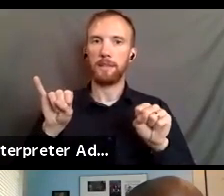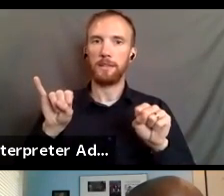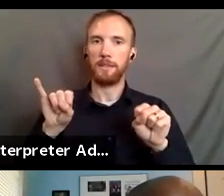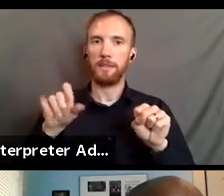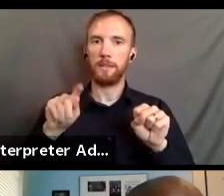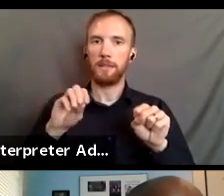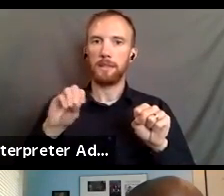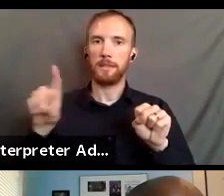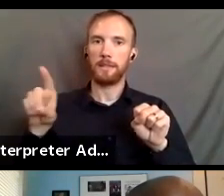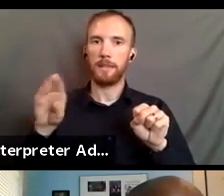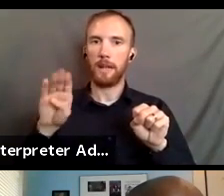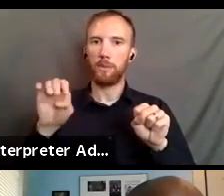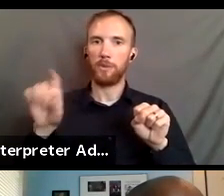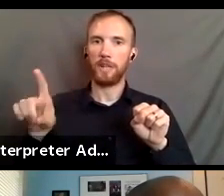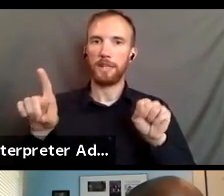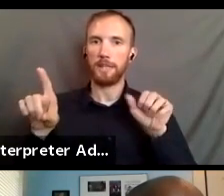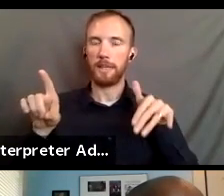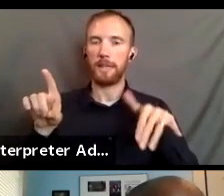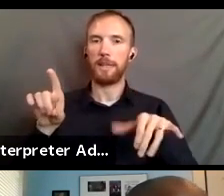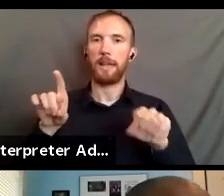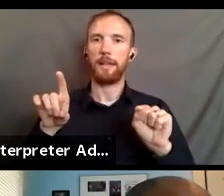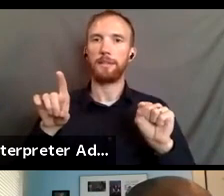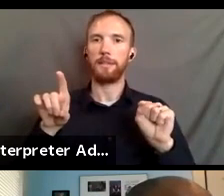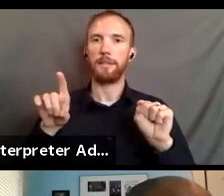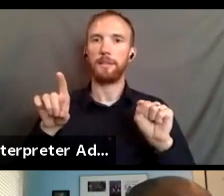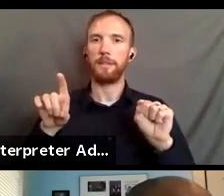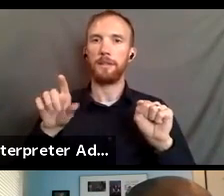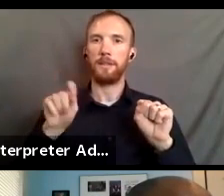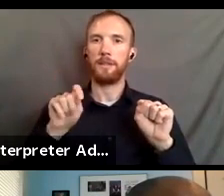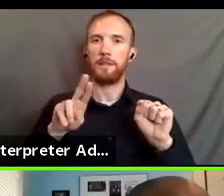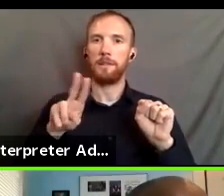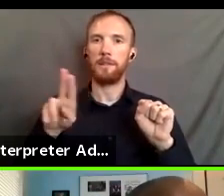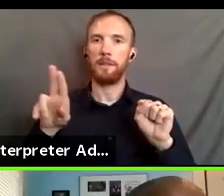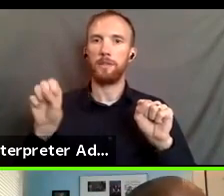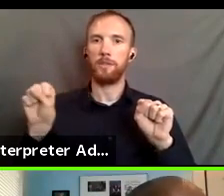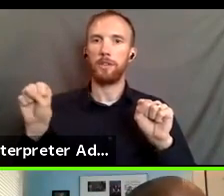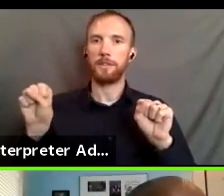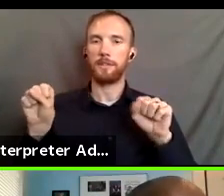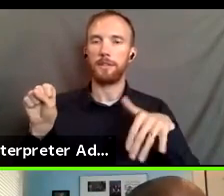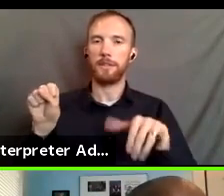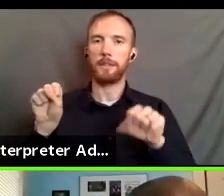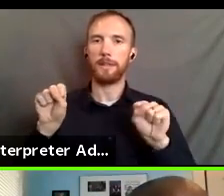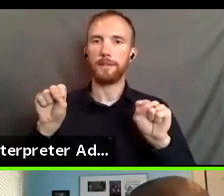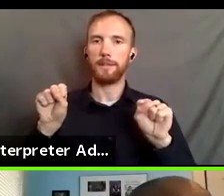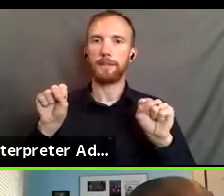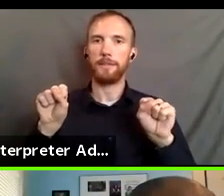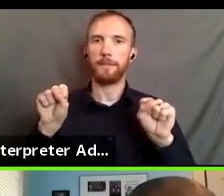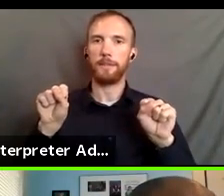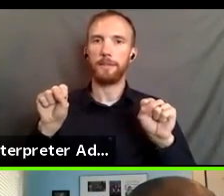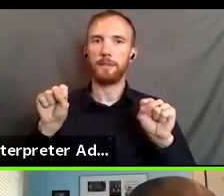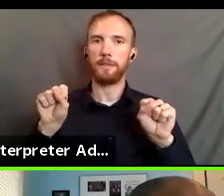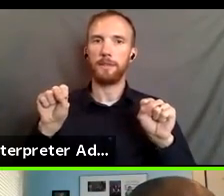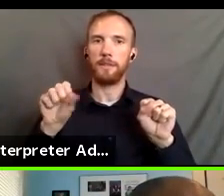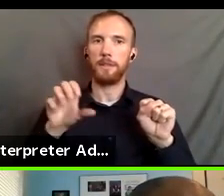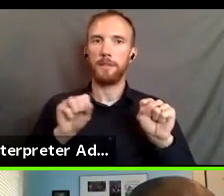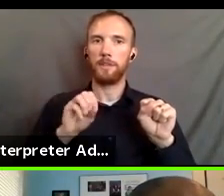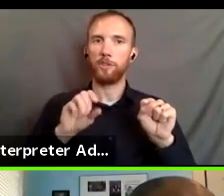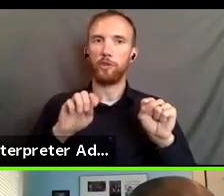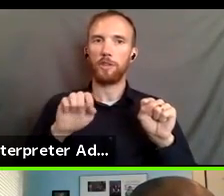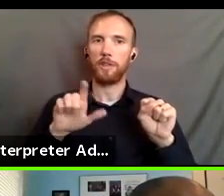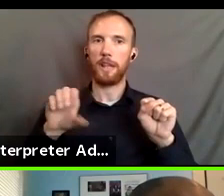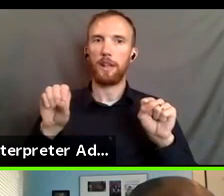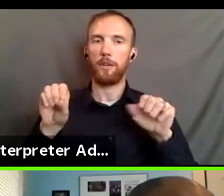ted breland yes member trust yes member satello